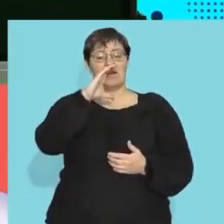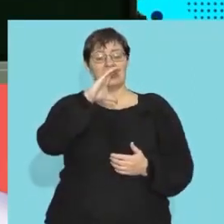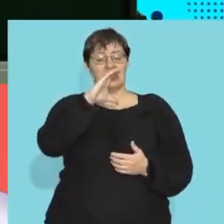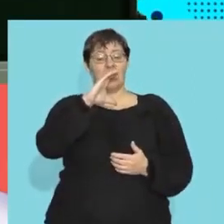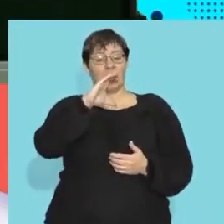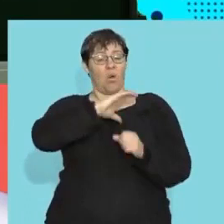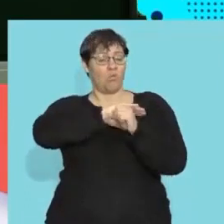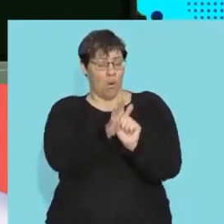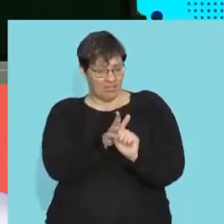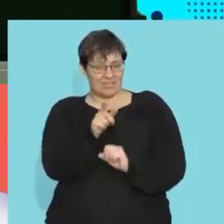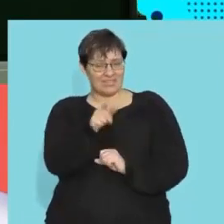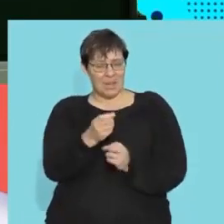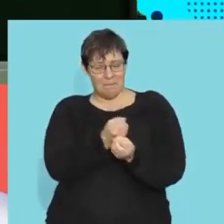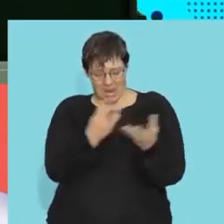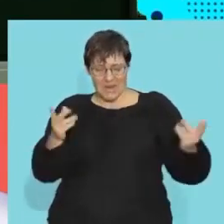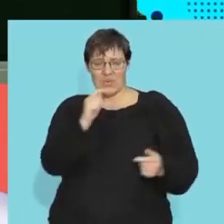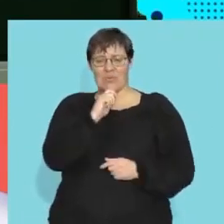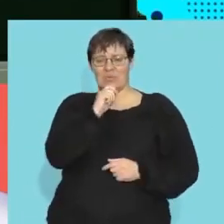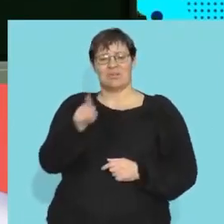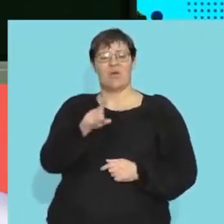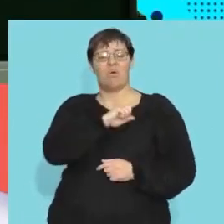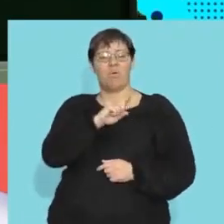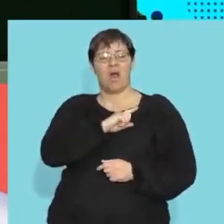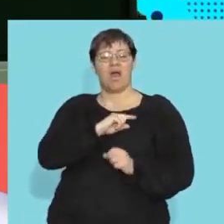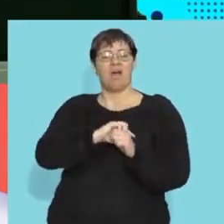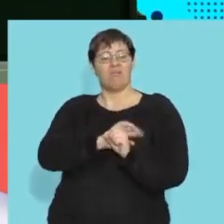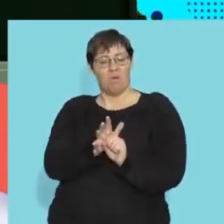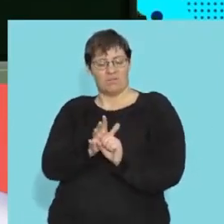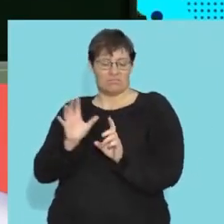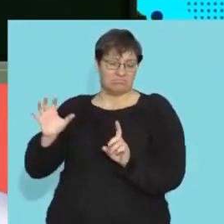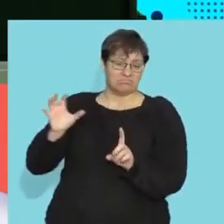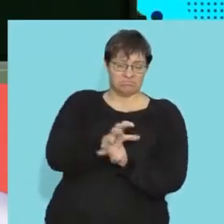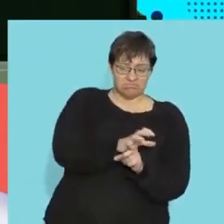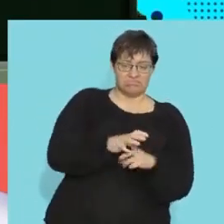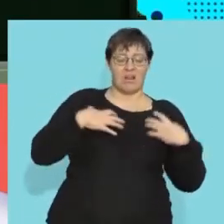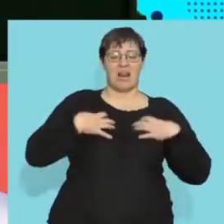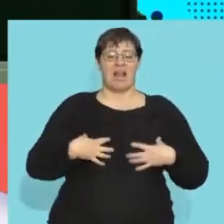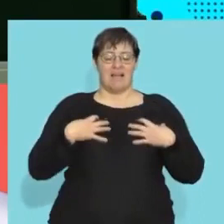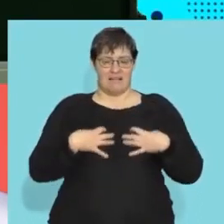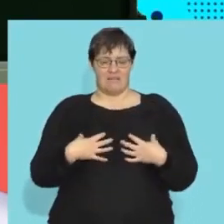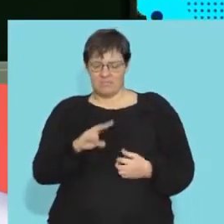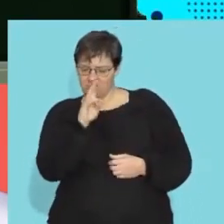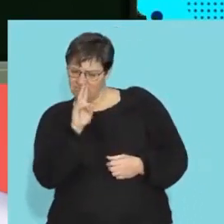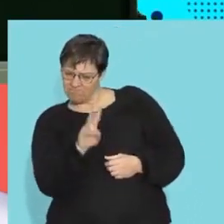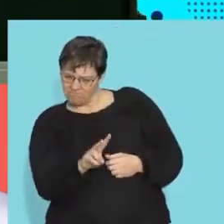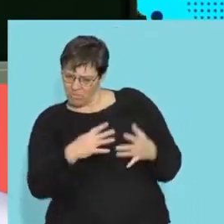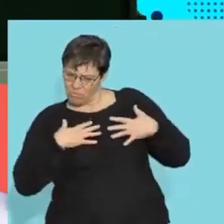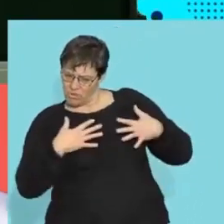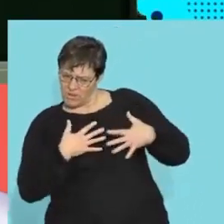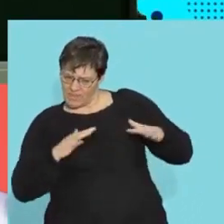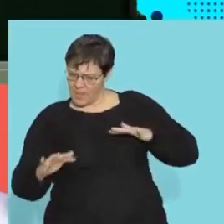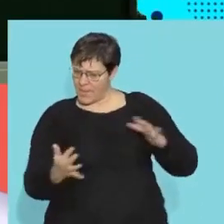COVID, a lot of people are using this machine because COVID is attacking the lungs and they need to see, all right, how are